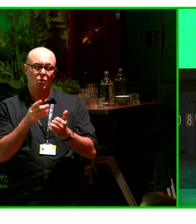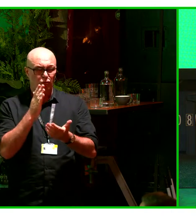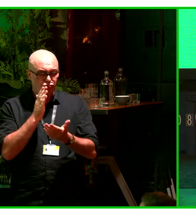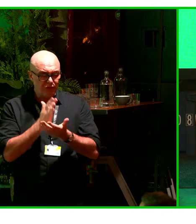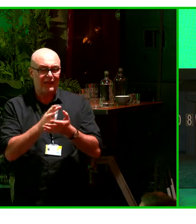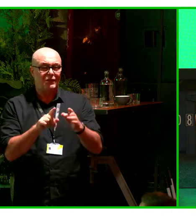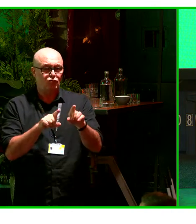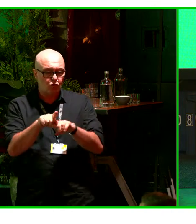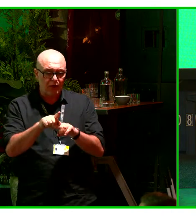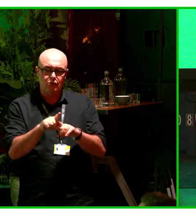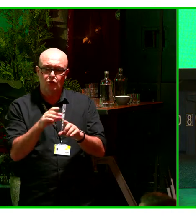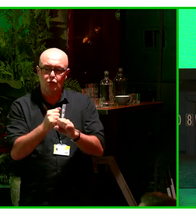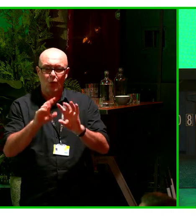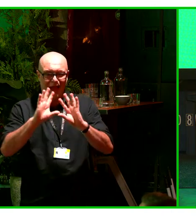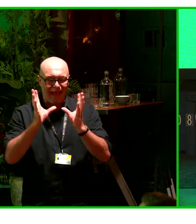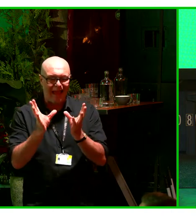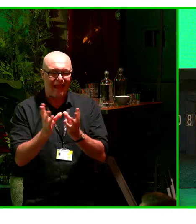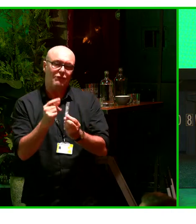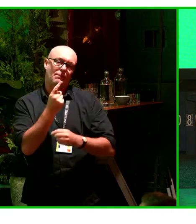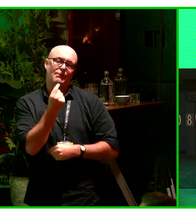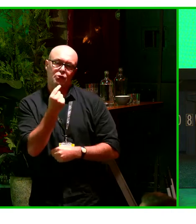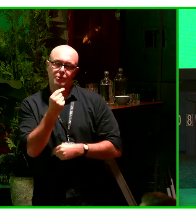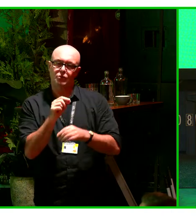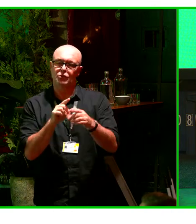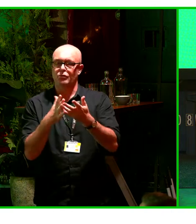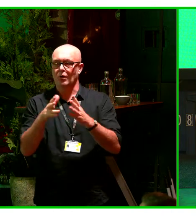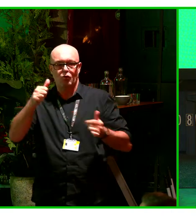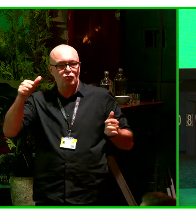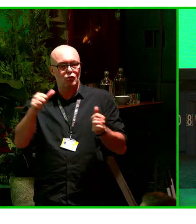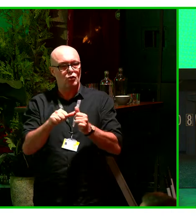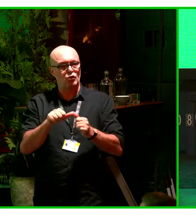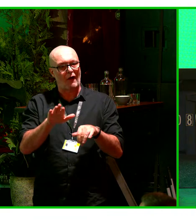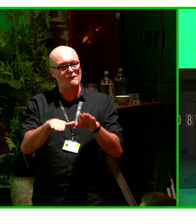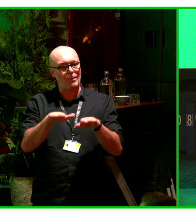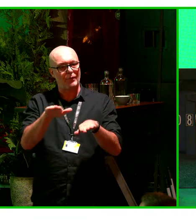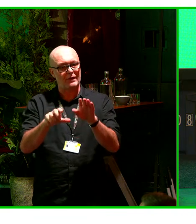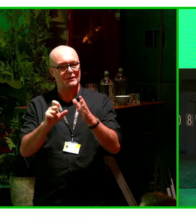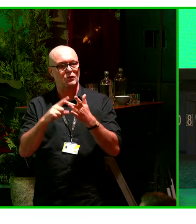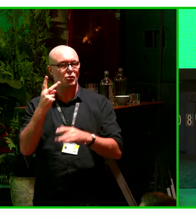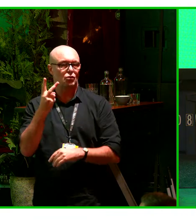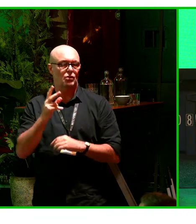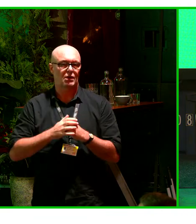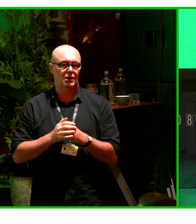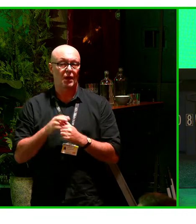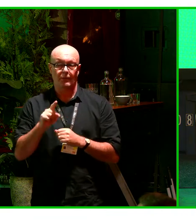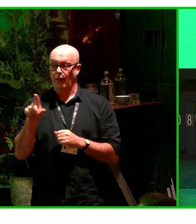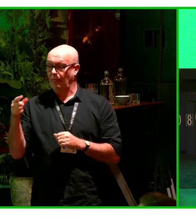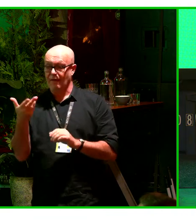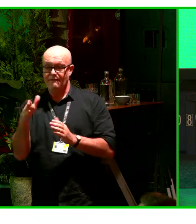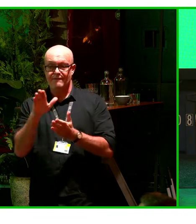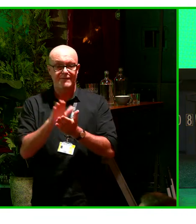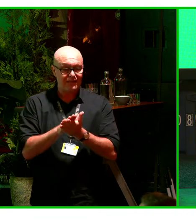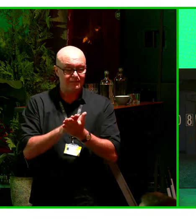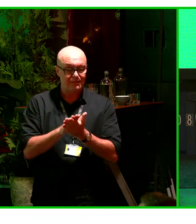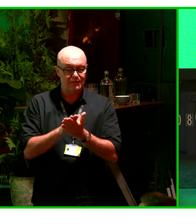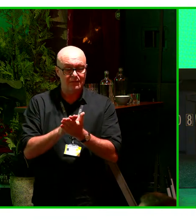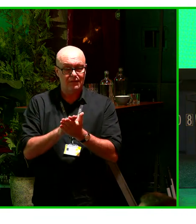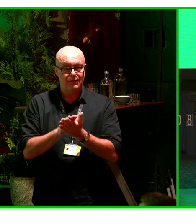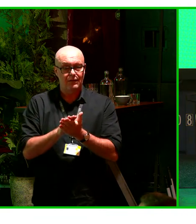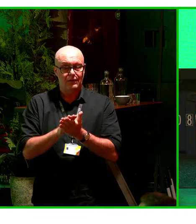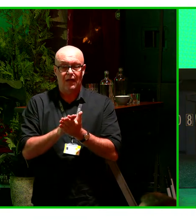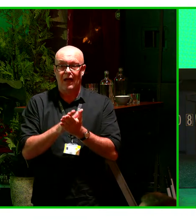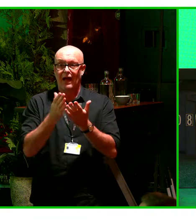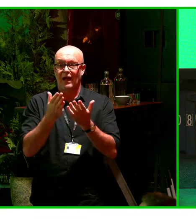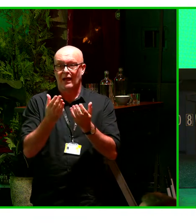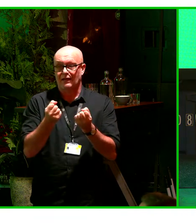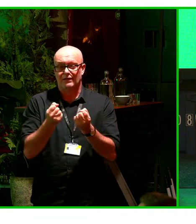of create as low a footprint as we can in delivering the park. However, that investment in carbon does give huge social